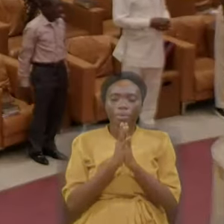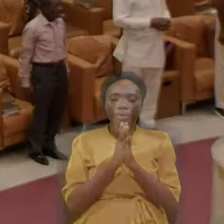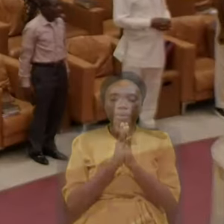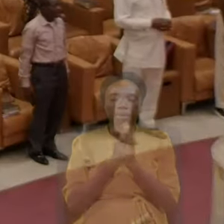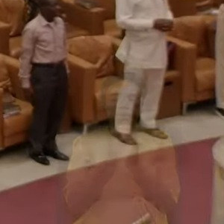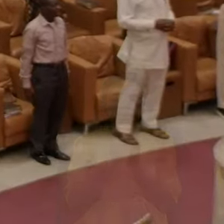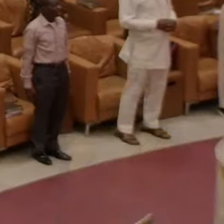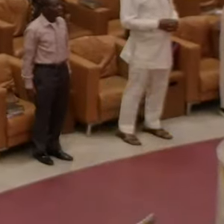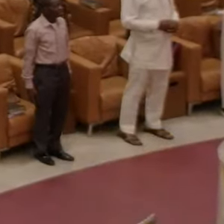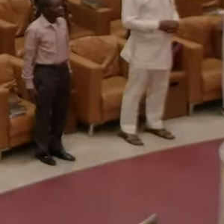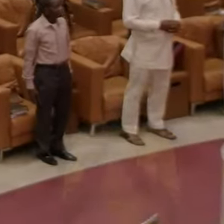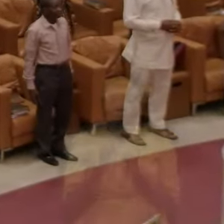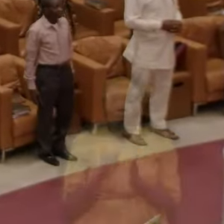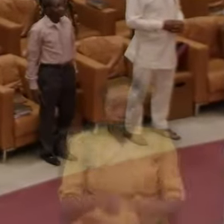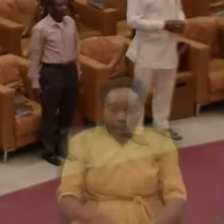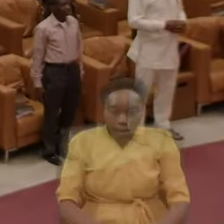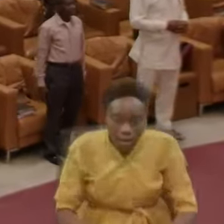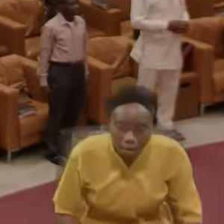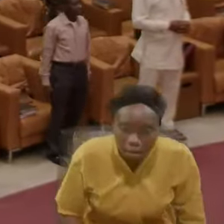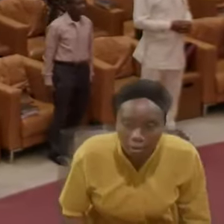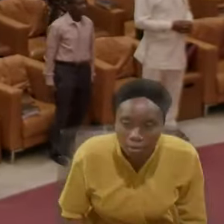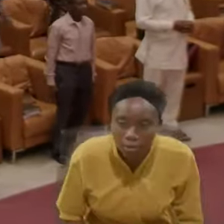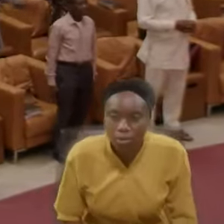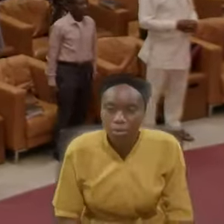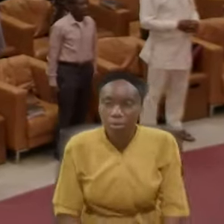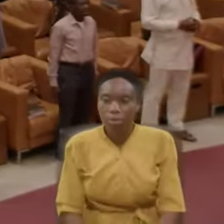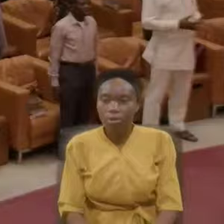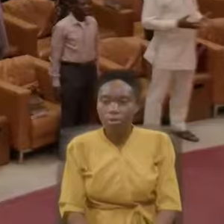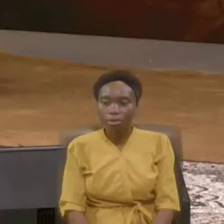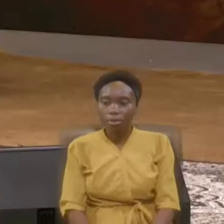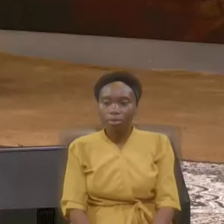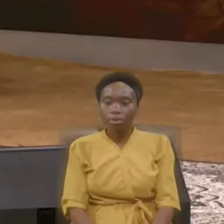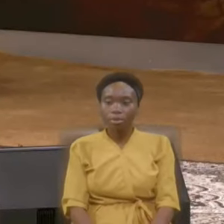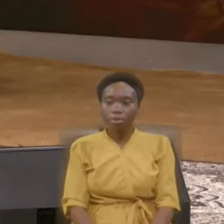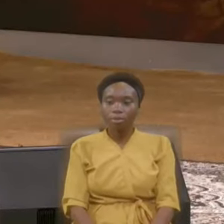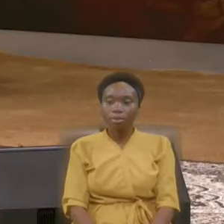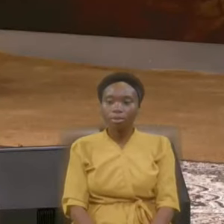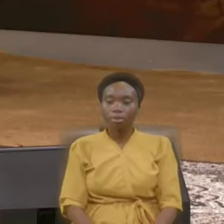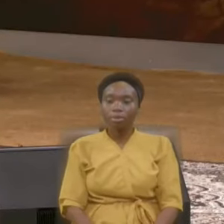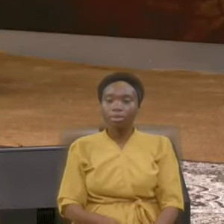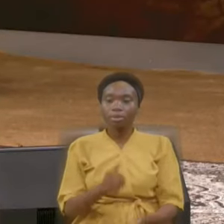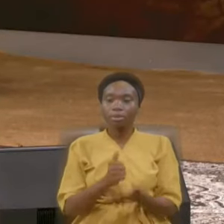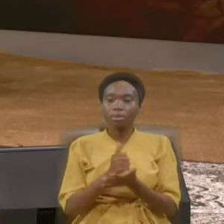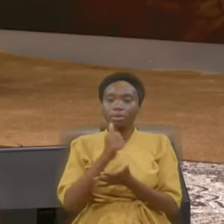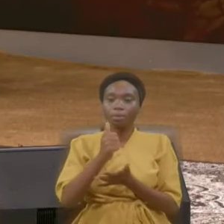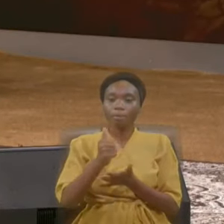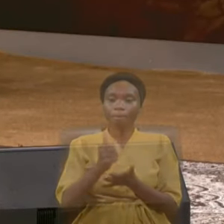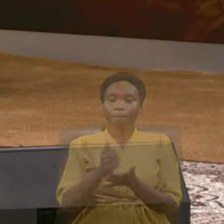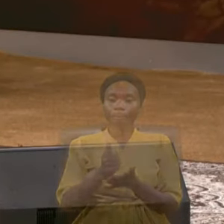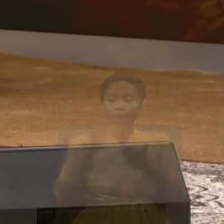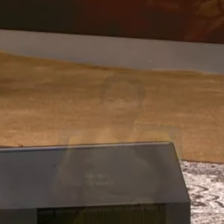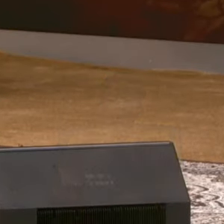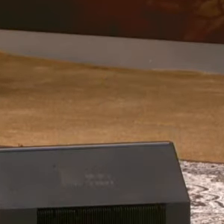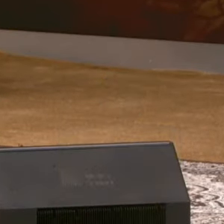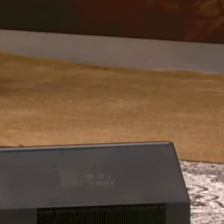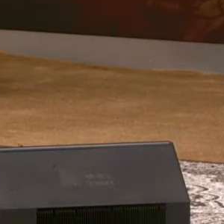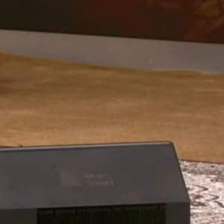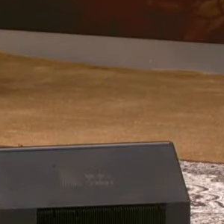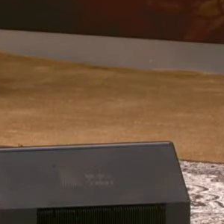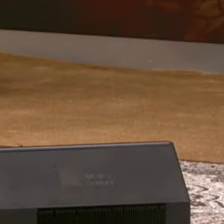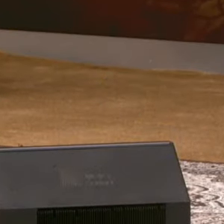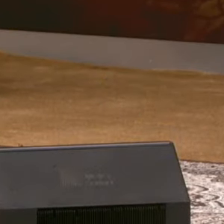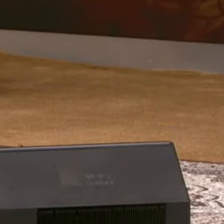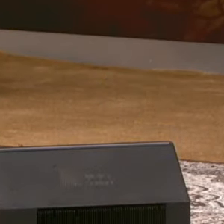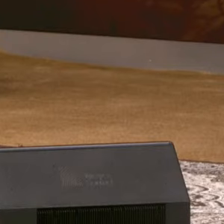Amen. And everybody said, I welcome everyone to our Bible